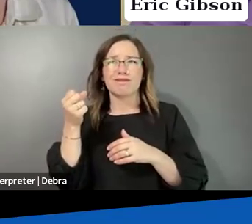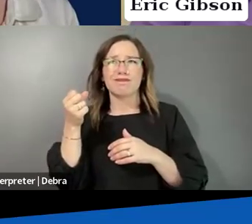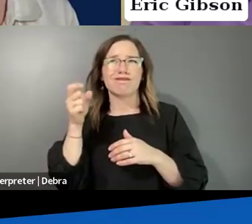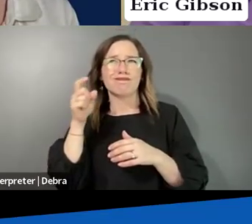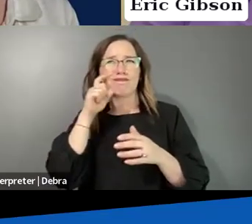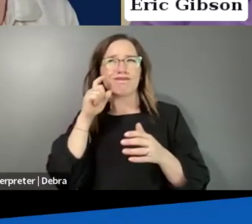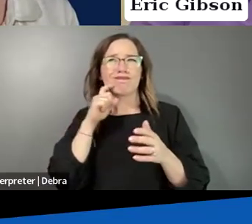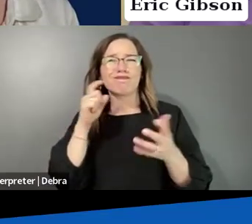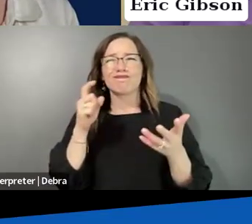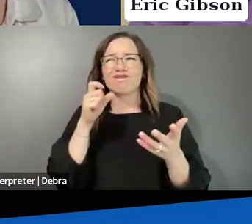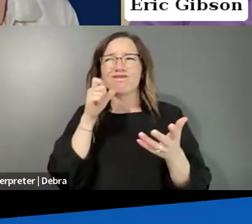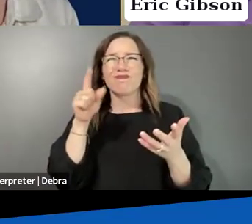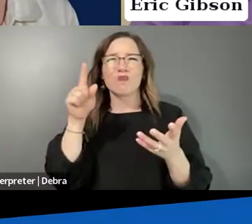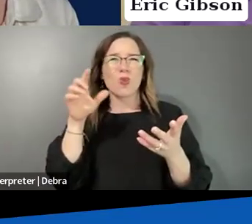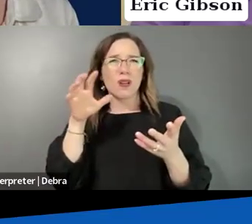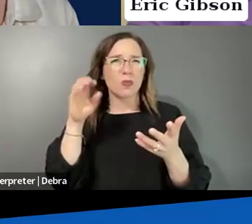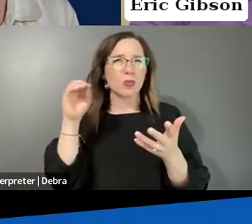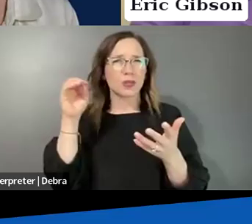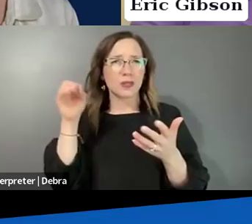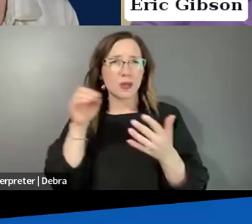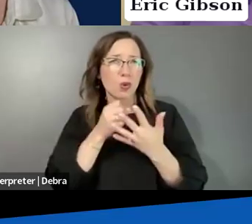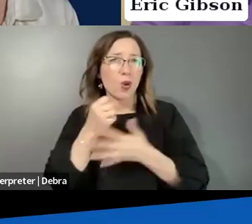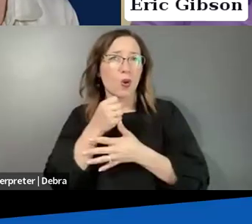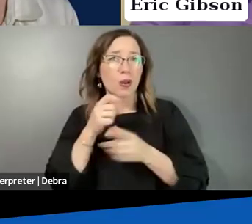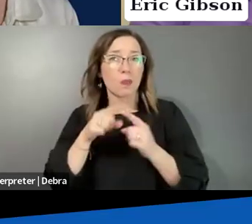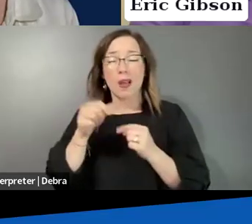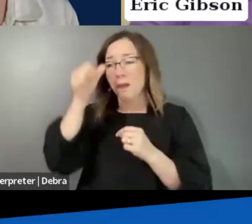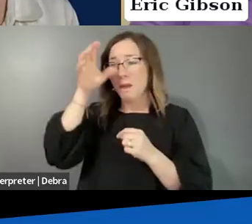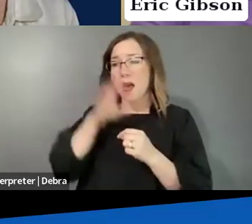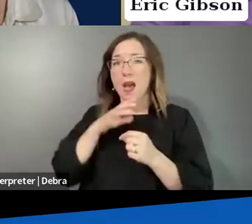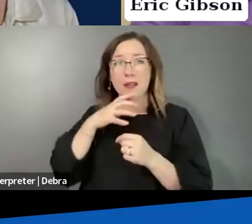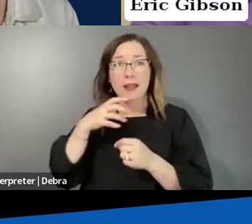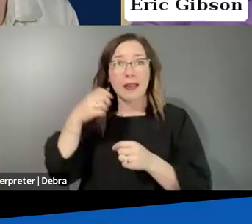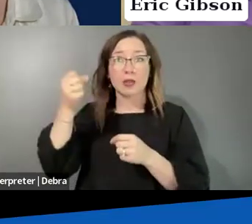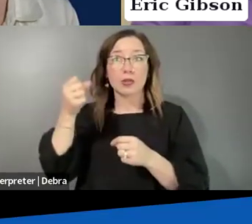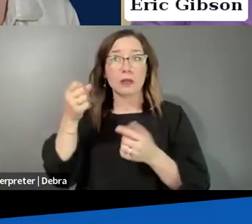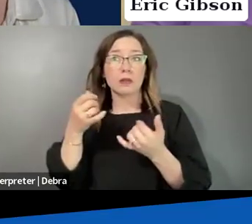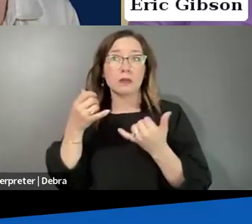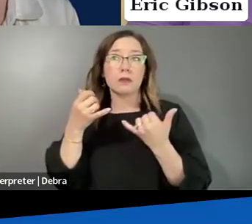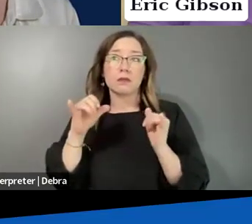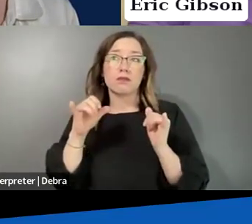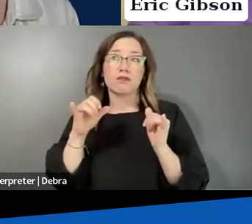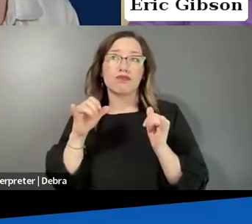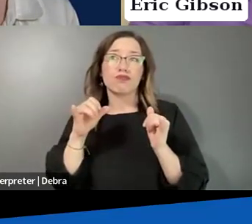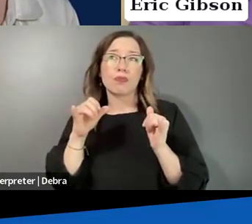is not 100% priority, but as a man and aging, you still have the